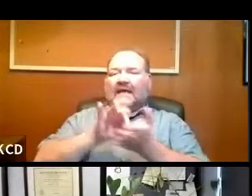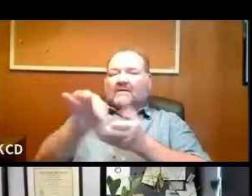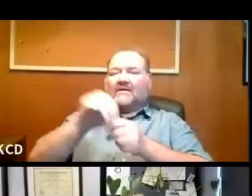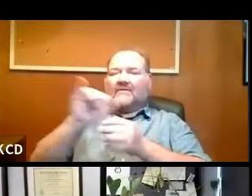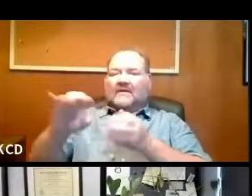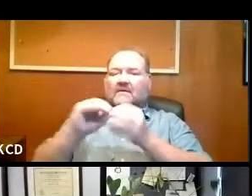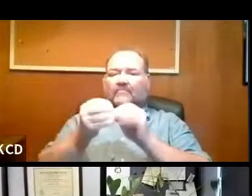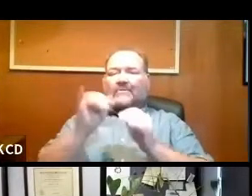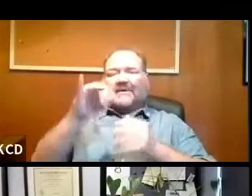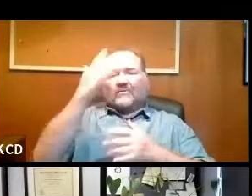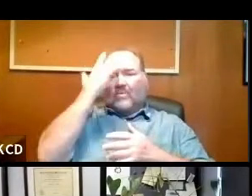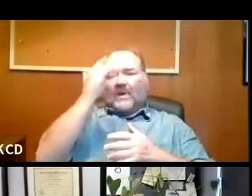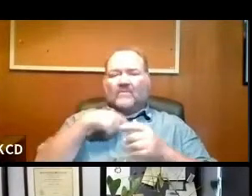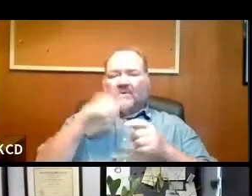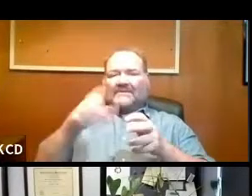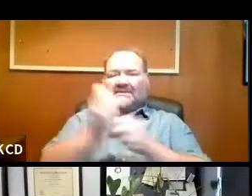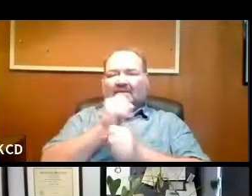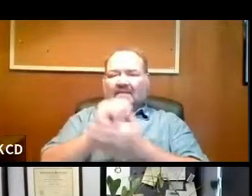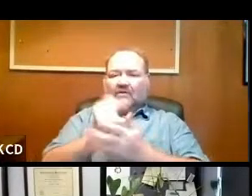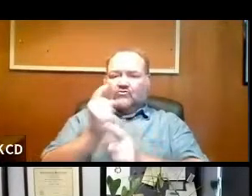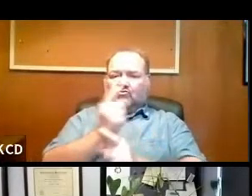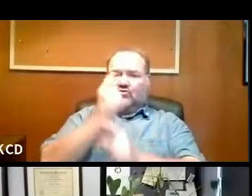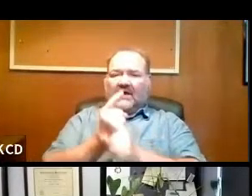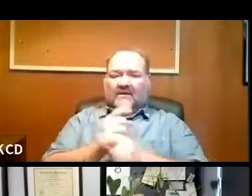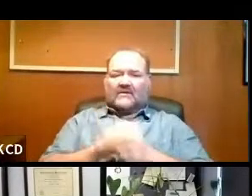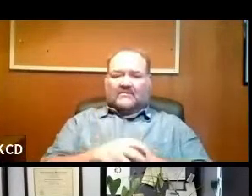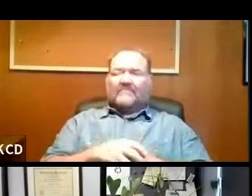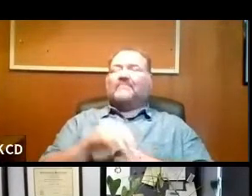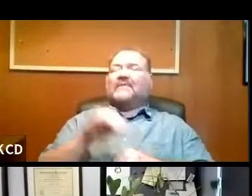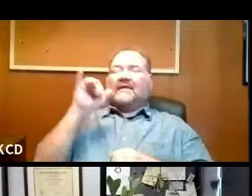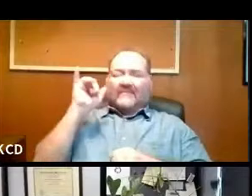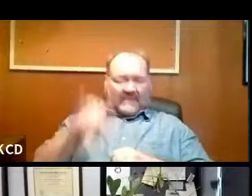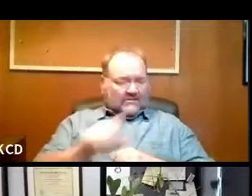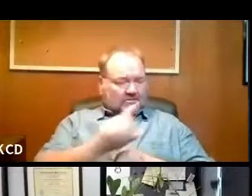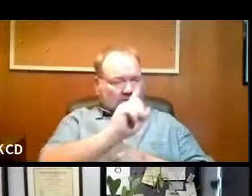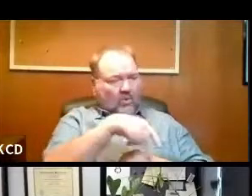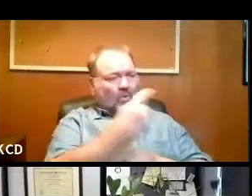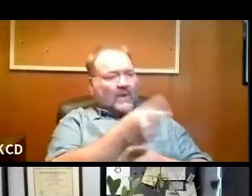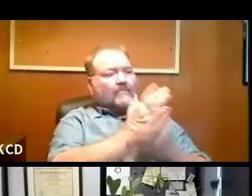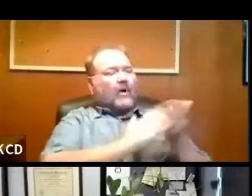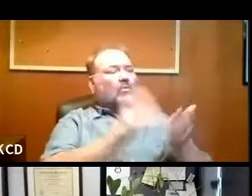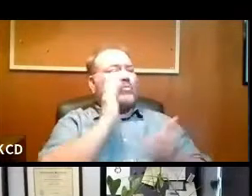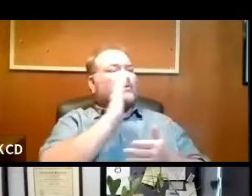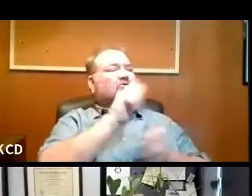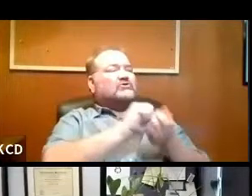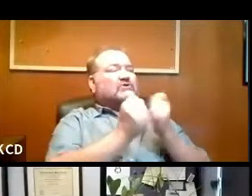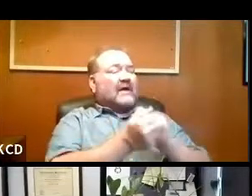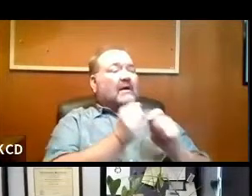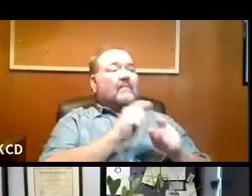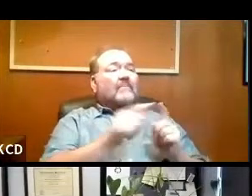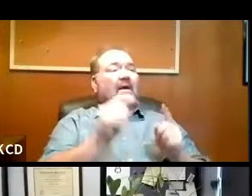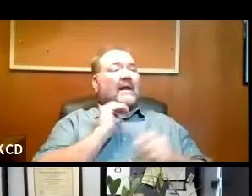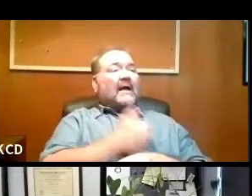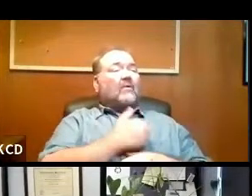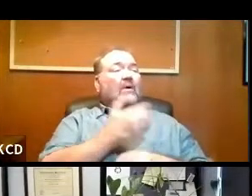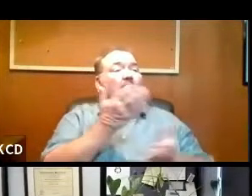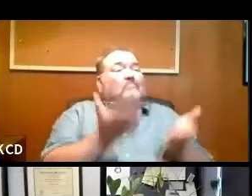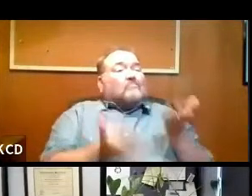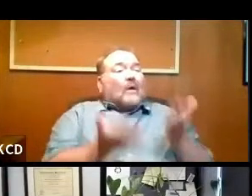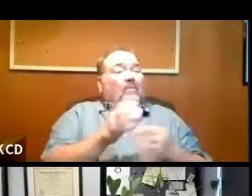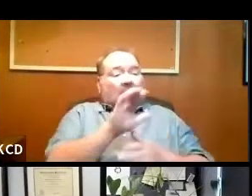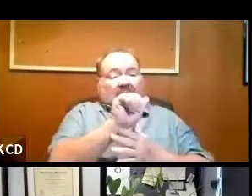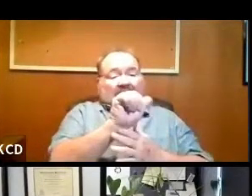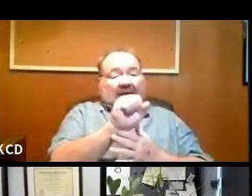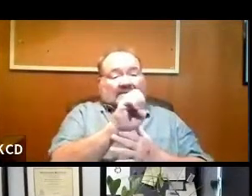sure we're getting that correct. That's right? correct. That's the only part that's going to change. But our case count, our probable count, that is correct.